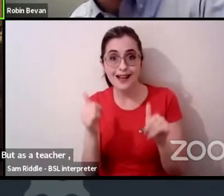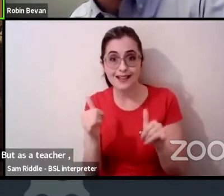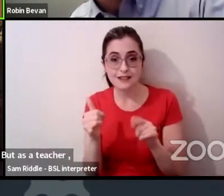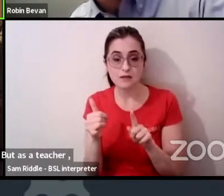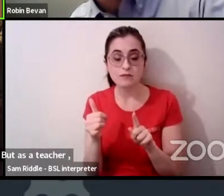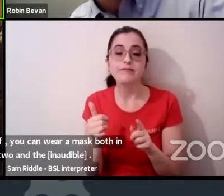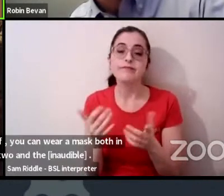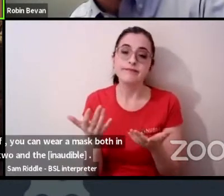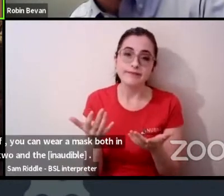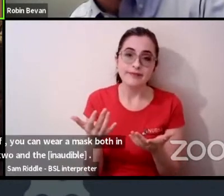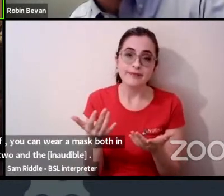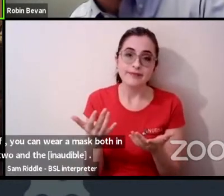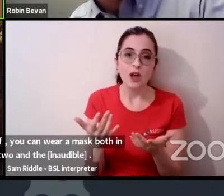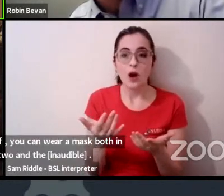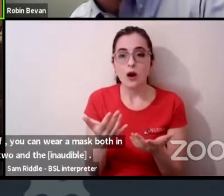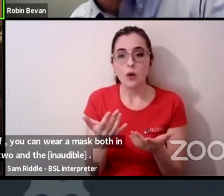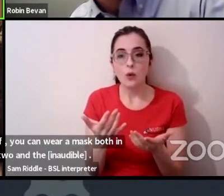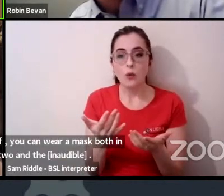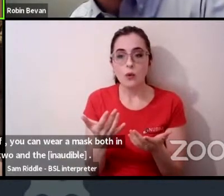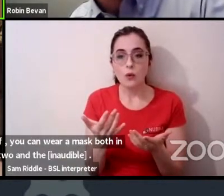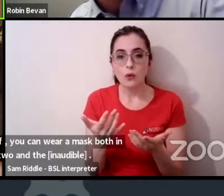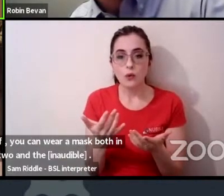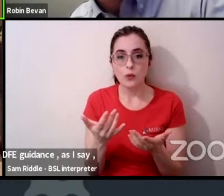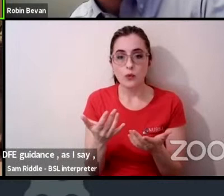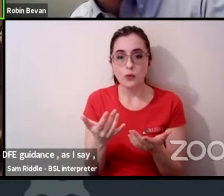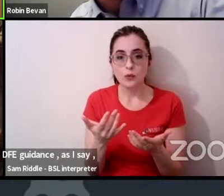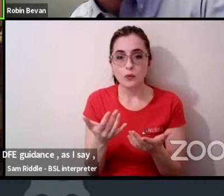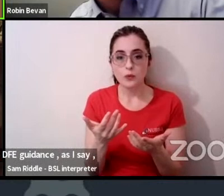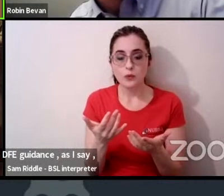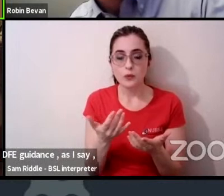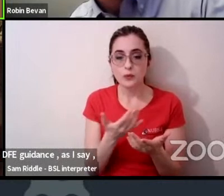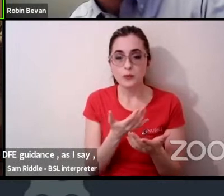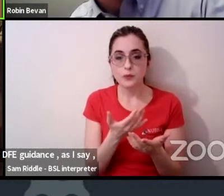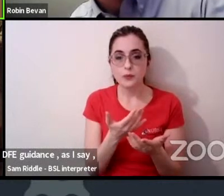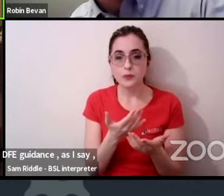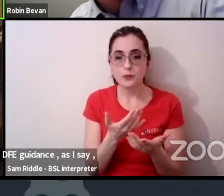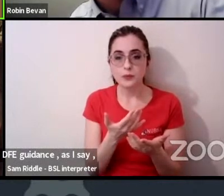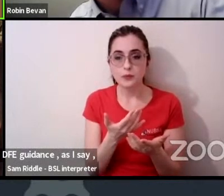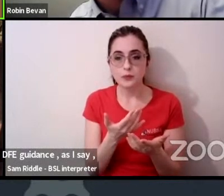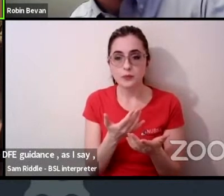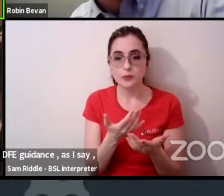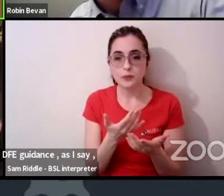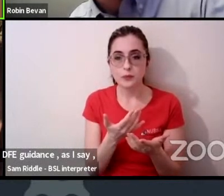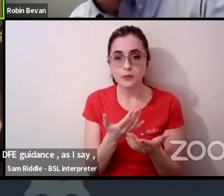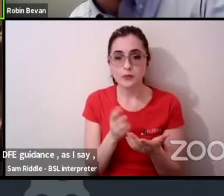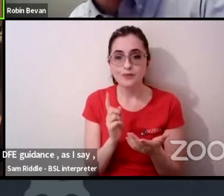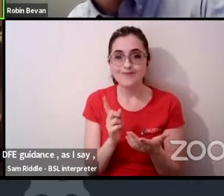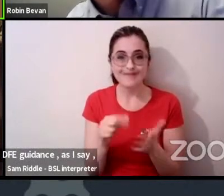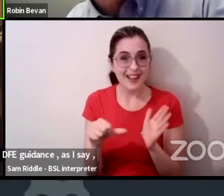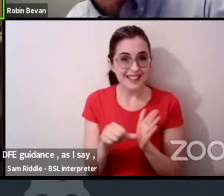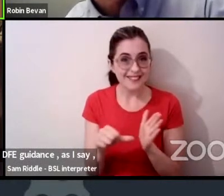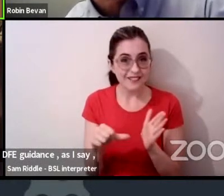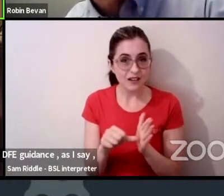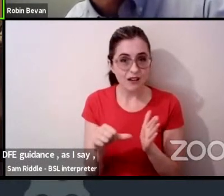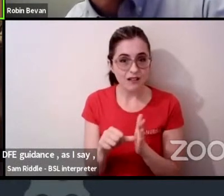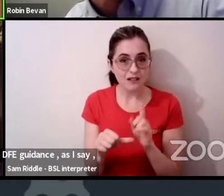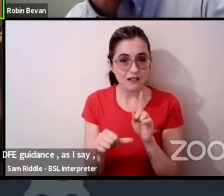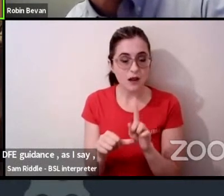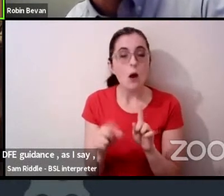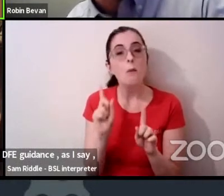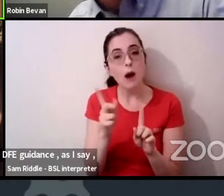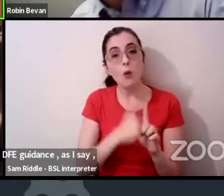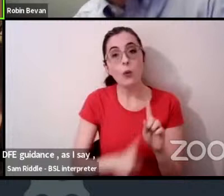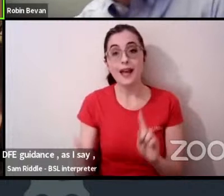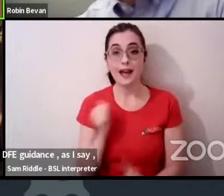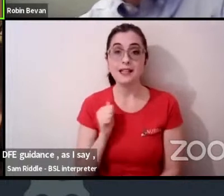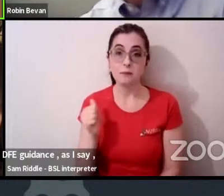aren't provisions for that. And indeed, that is quite difficult. But there is an expectation